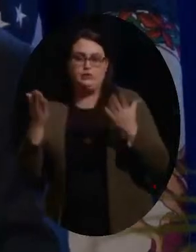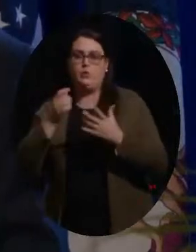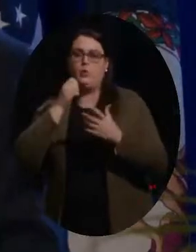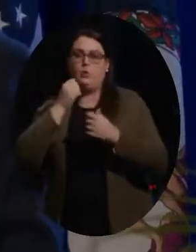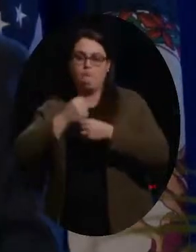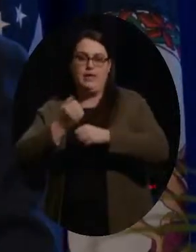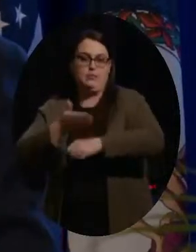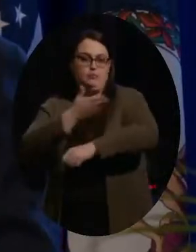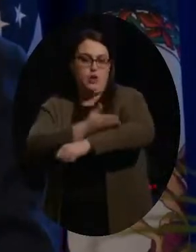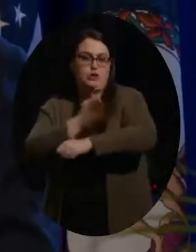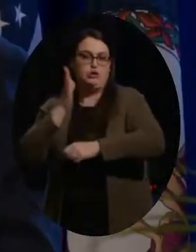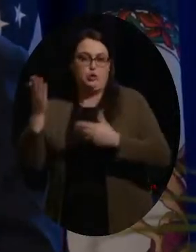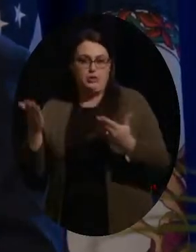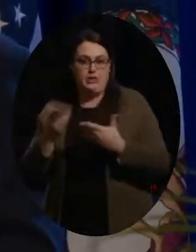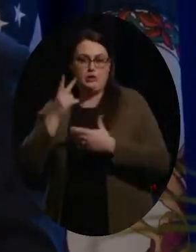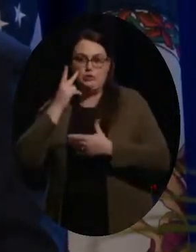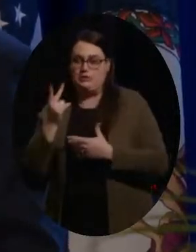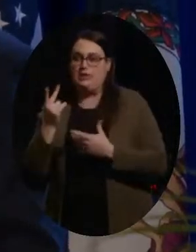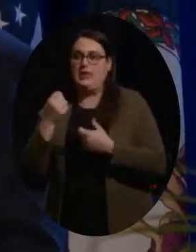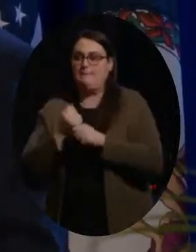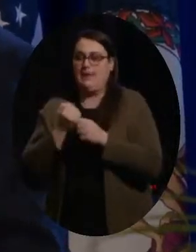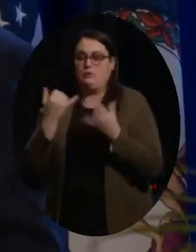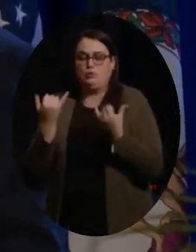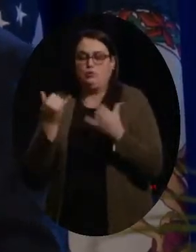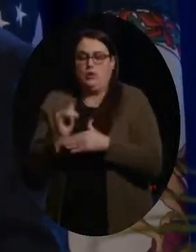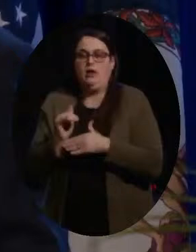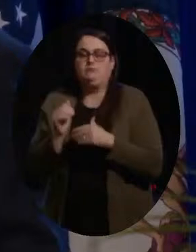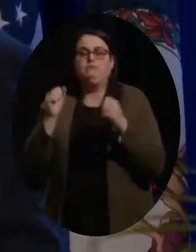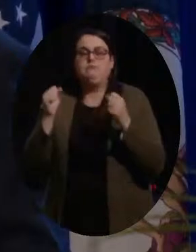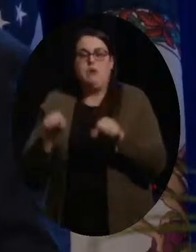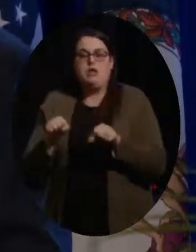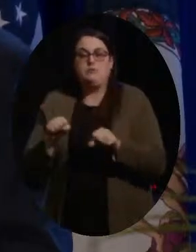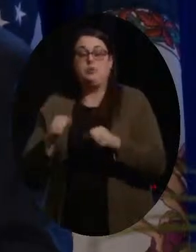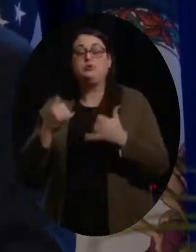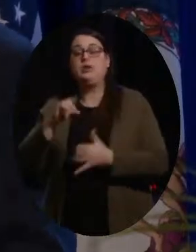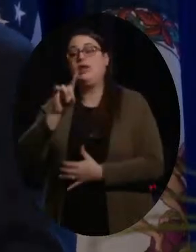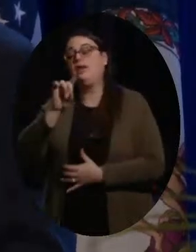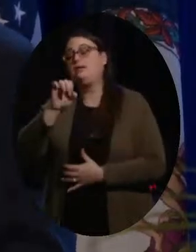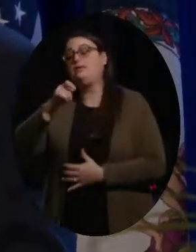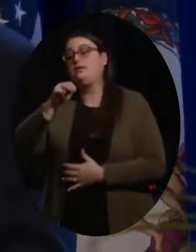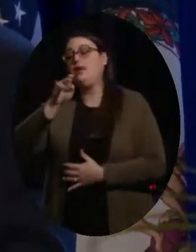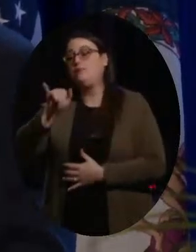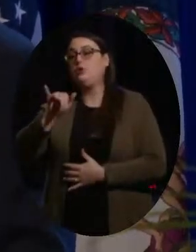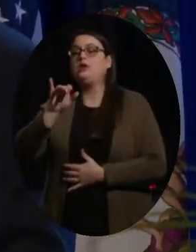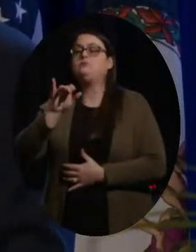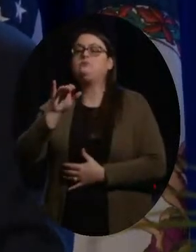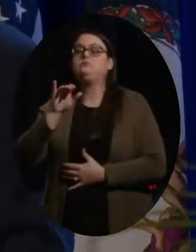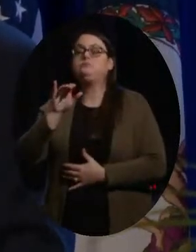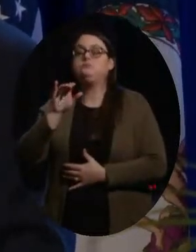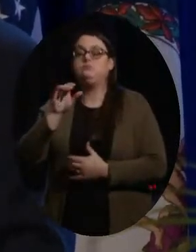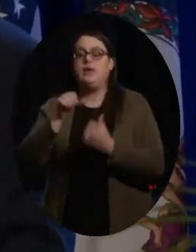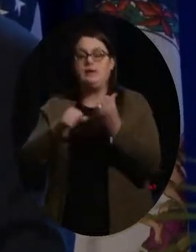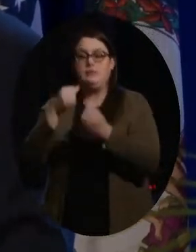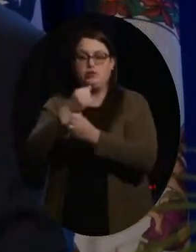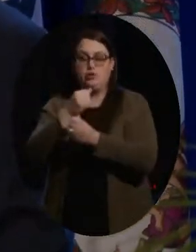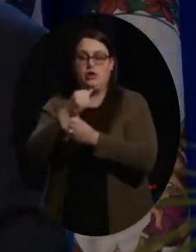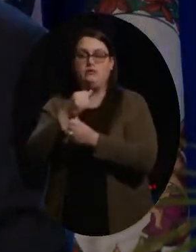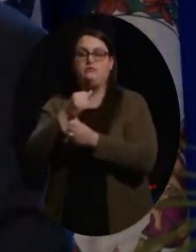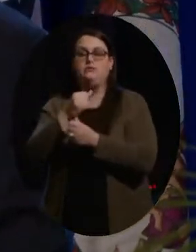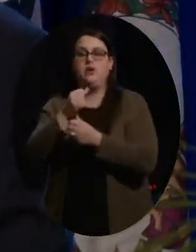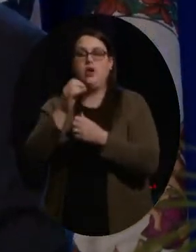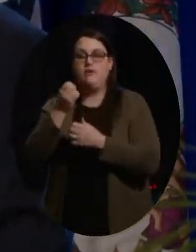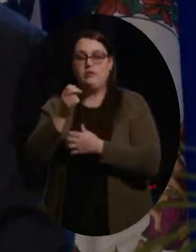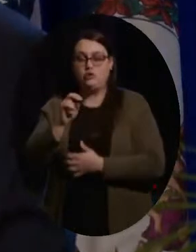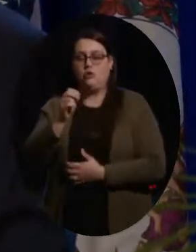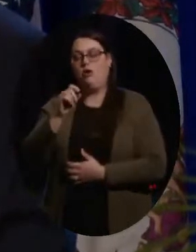progress you'll hear about tonight possible. Starting with our Deputy Chief Administrative Officers, Reggie Gordon for Human